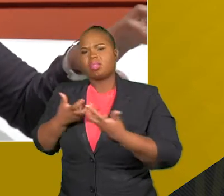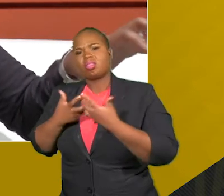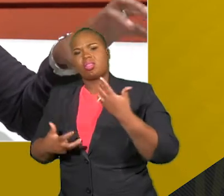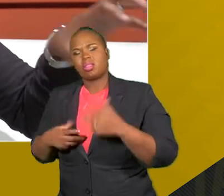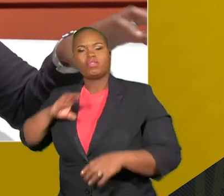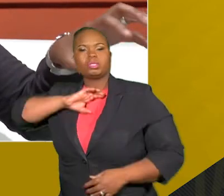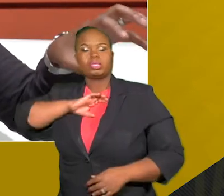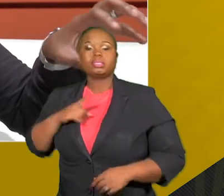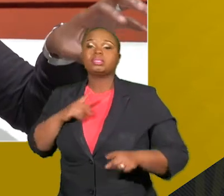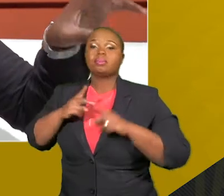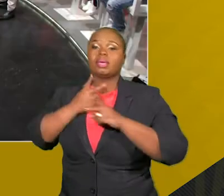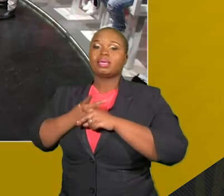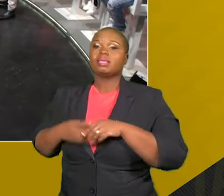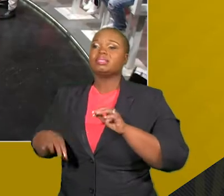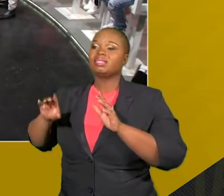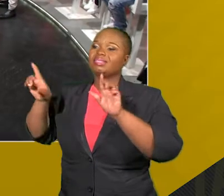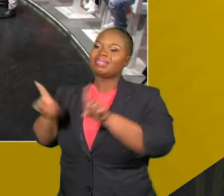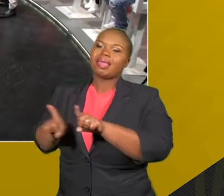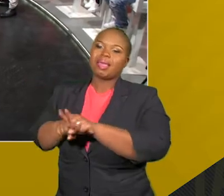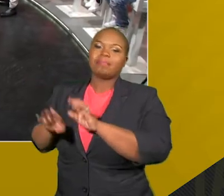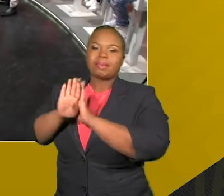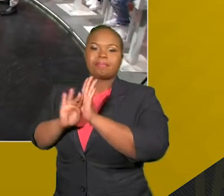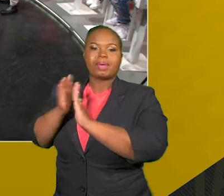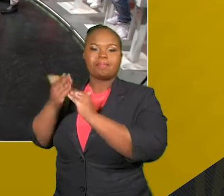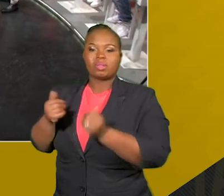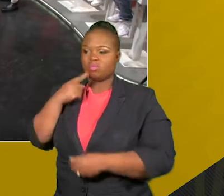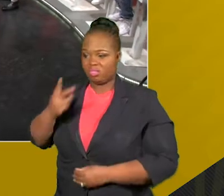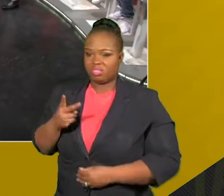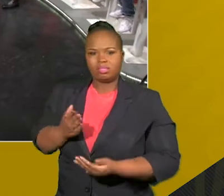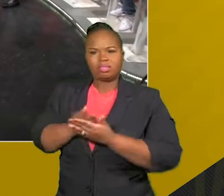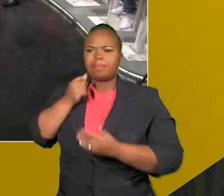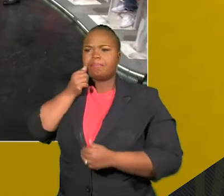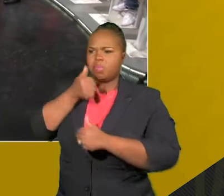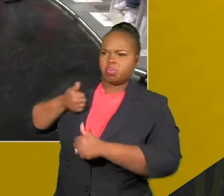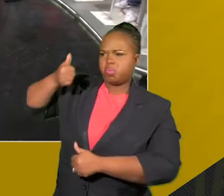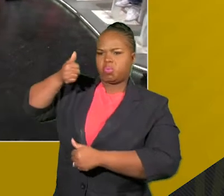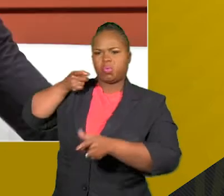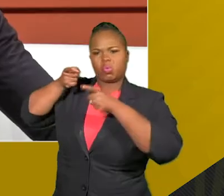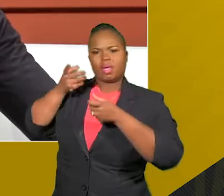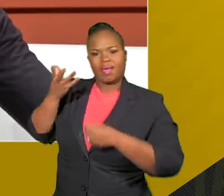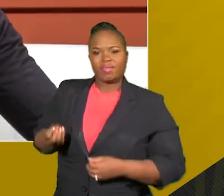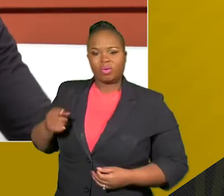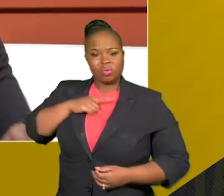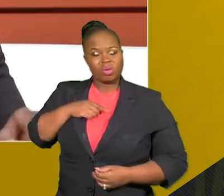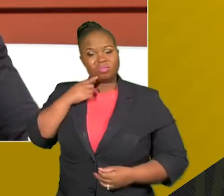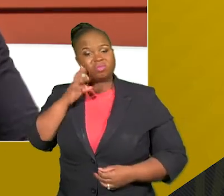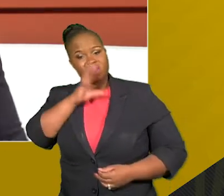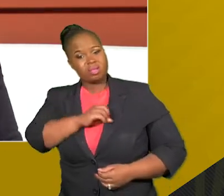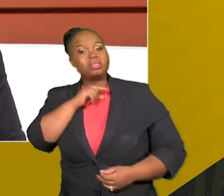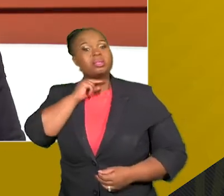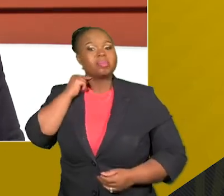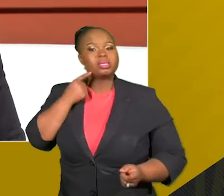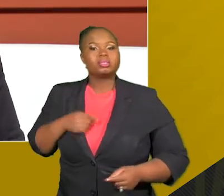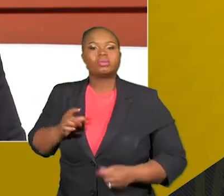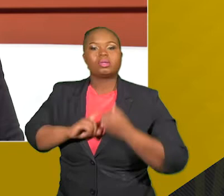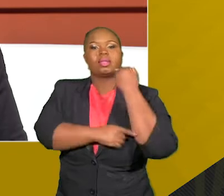same Bible that the Christian faith is based on, you'll see that there are patriarchal aspects on it. I'll tell you now, ask the pastor,